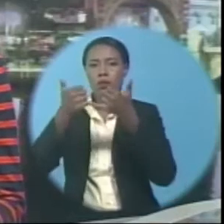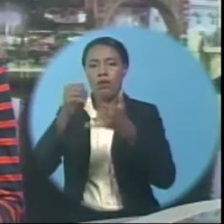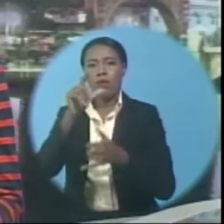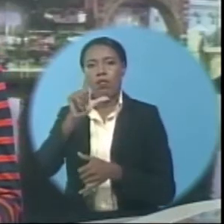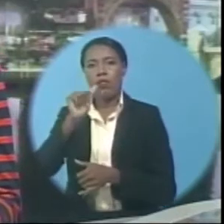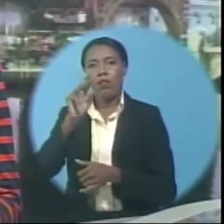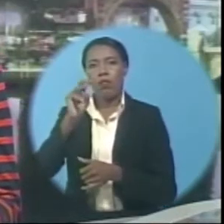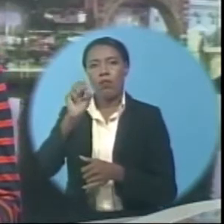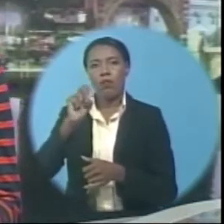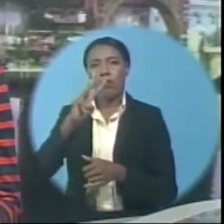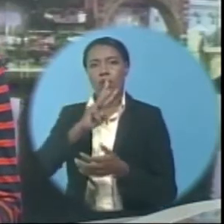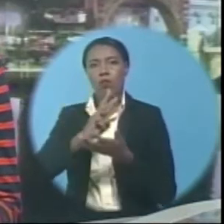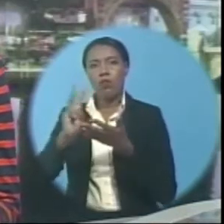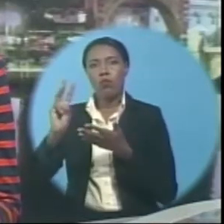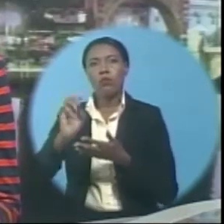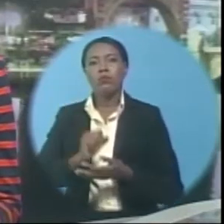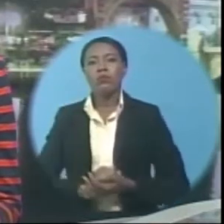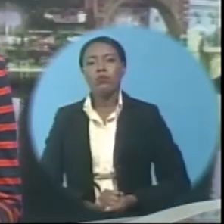have more in this report.